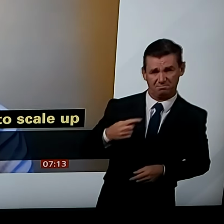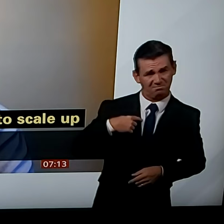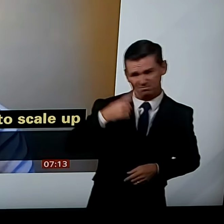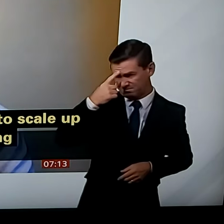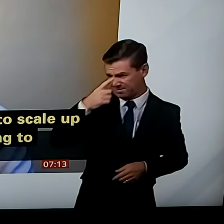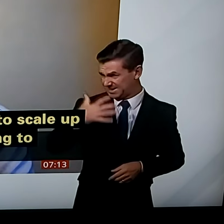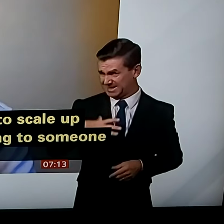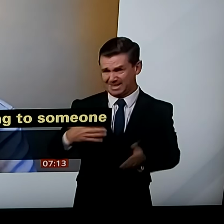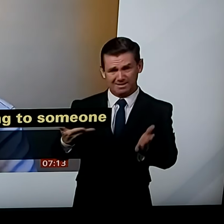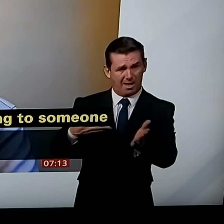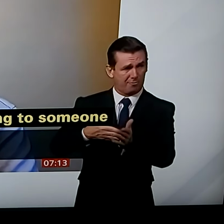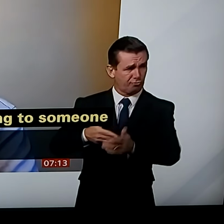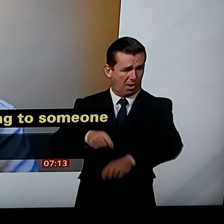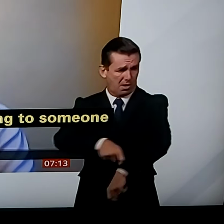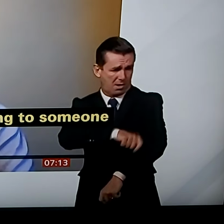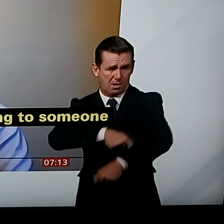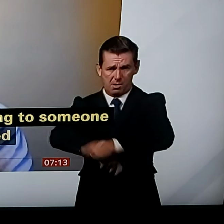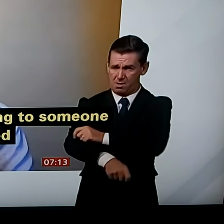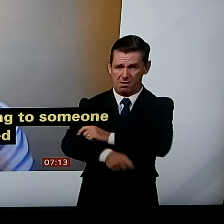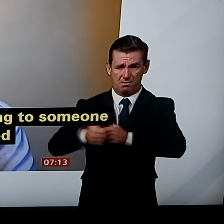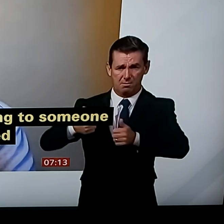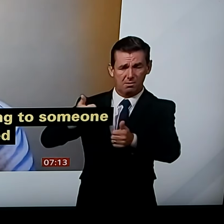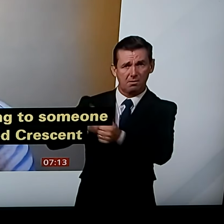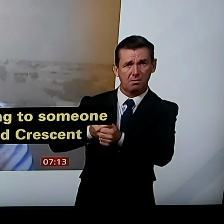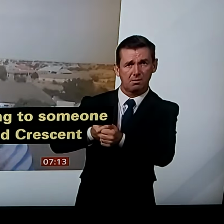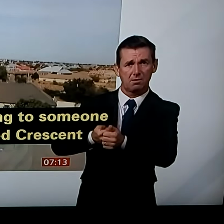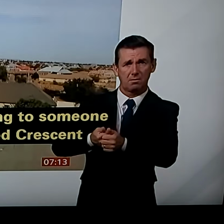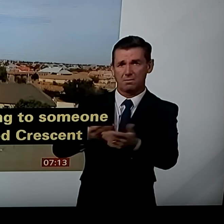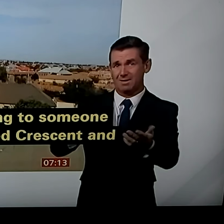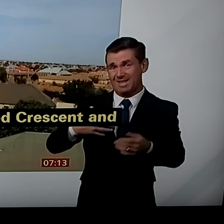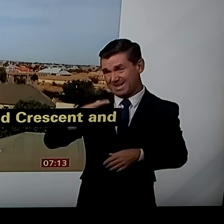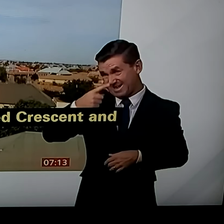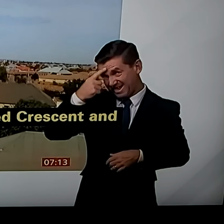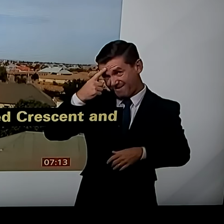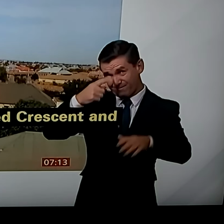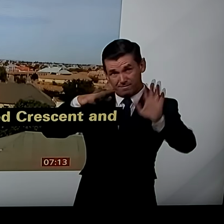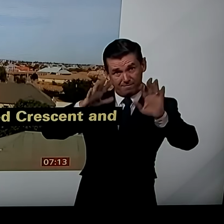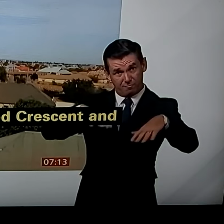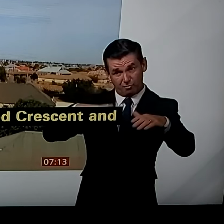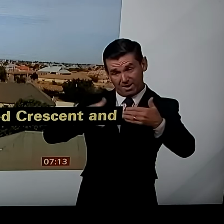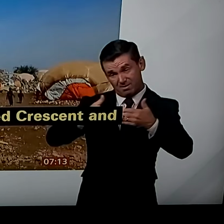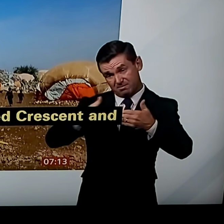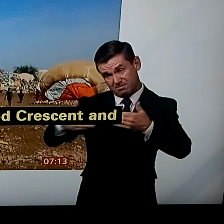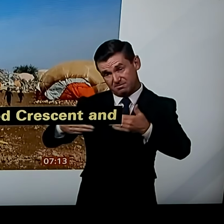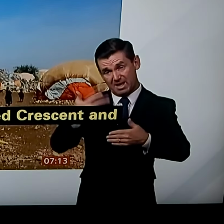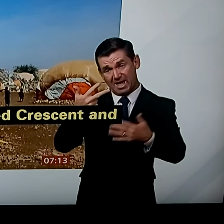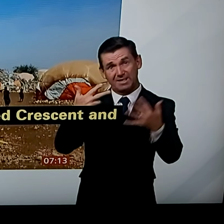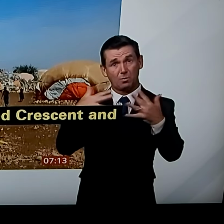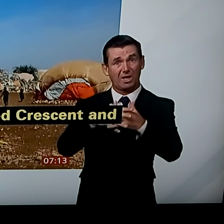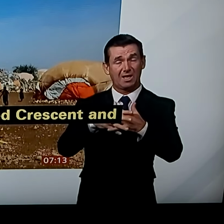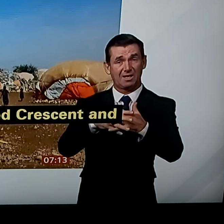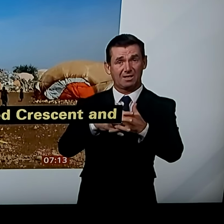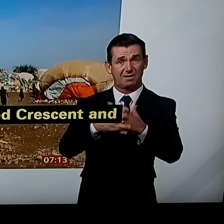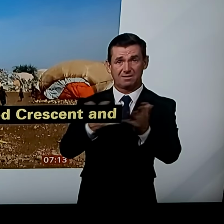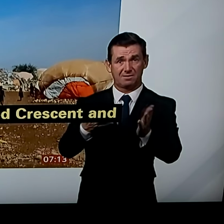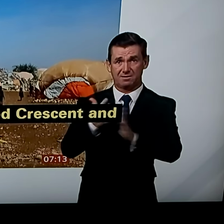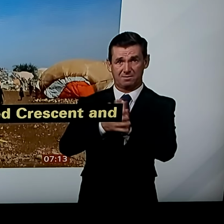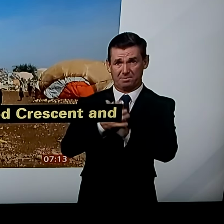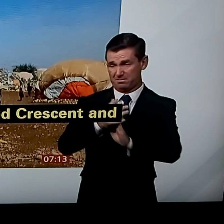unit. And she basically said, you know, if the waves fail in the next 8 weeks, there will be deaths in the village that we were